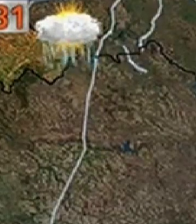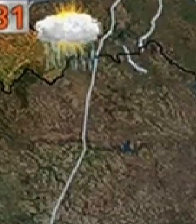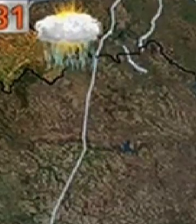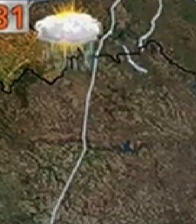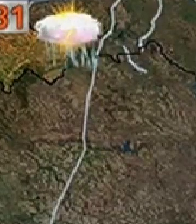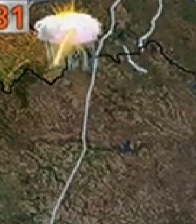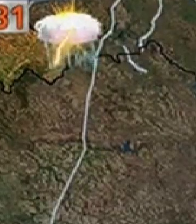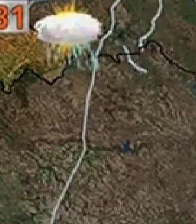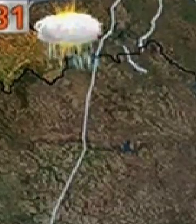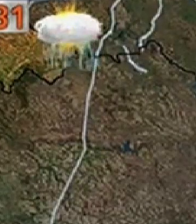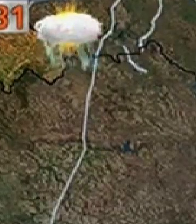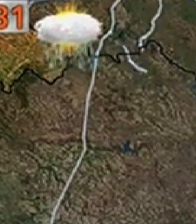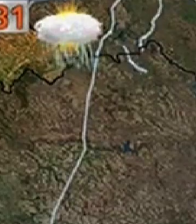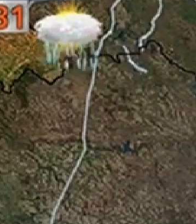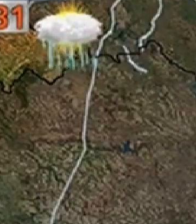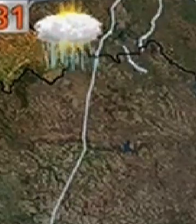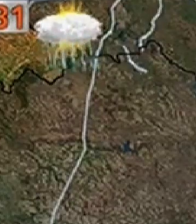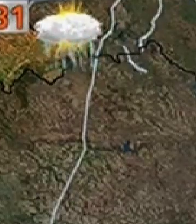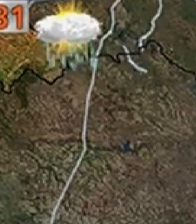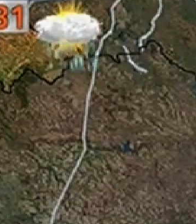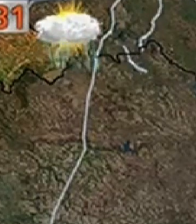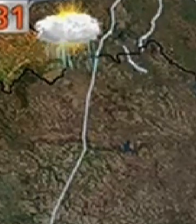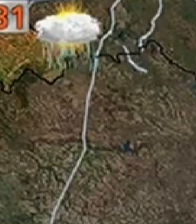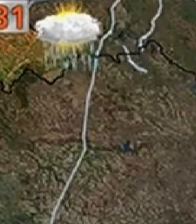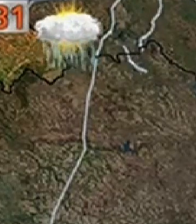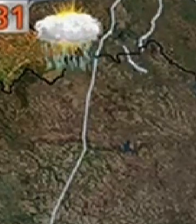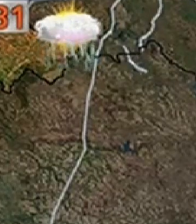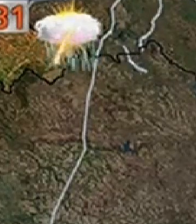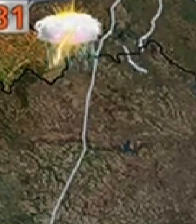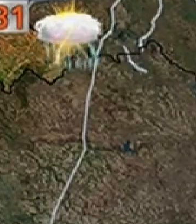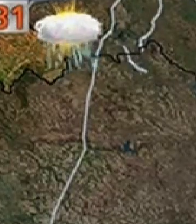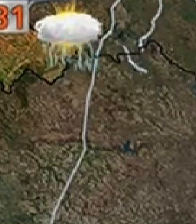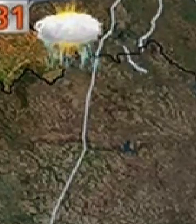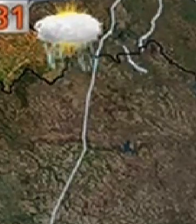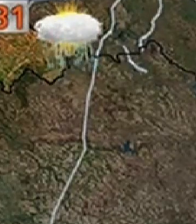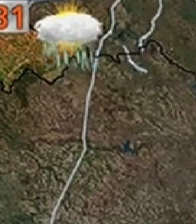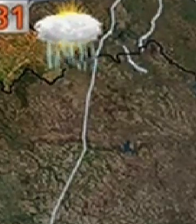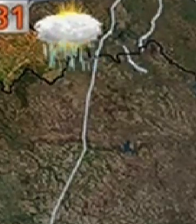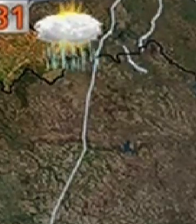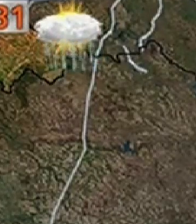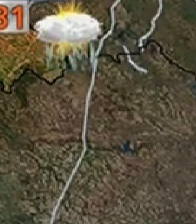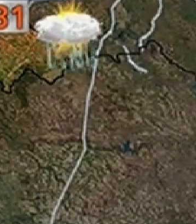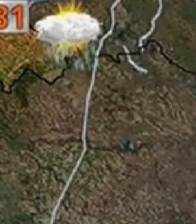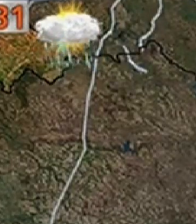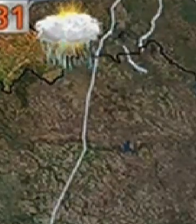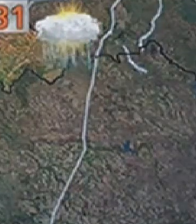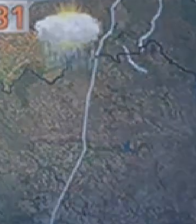se tse ke sabela hona ka Toja le teng o hlokomela hore tla ho tshetse hona sa ba boitsa bile pedi akalo ha e be etso khotso